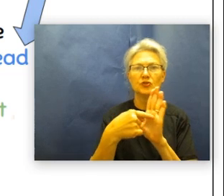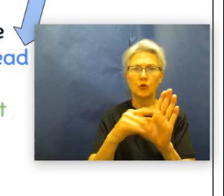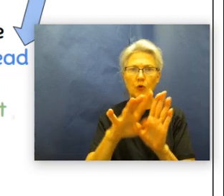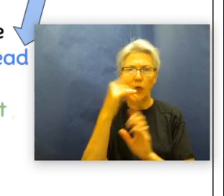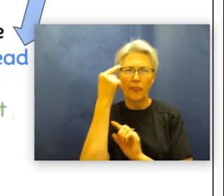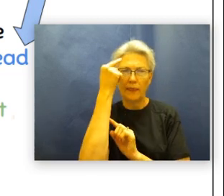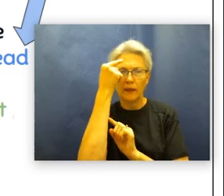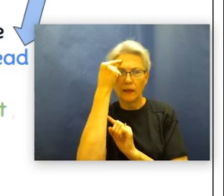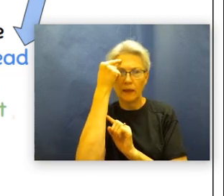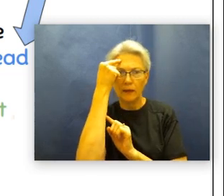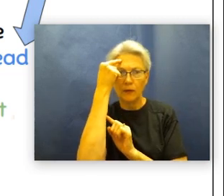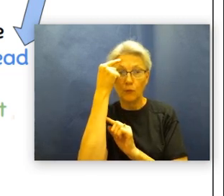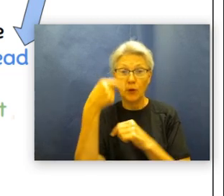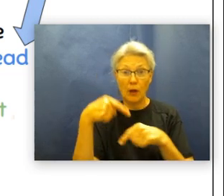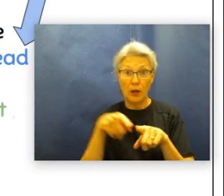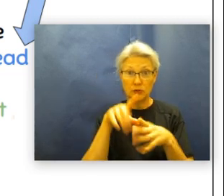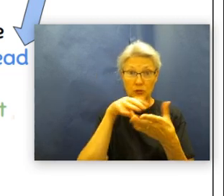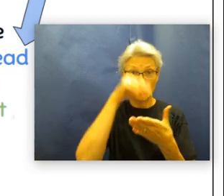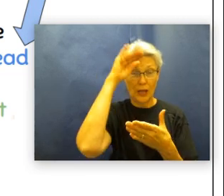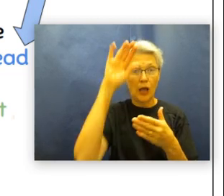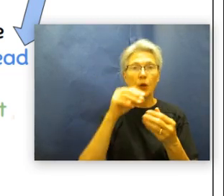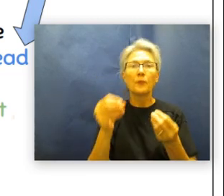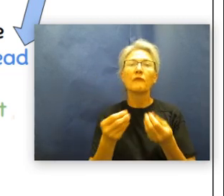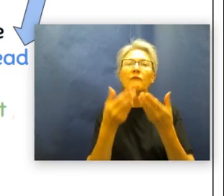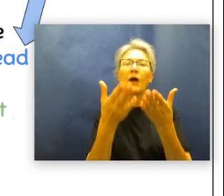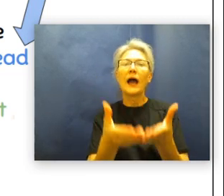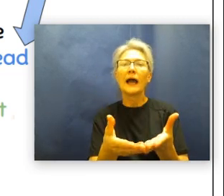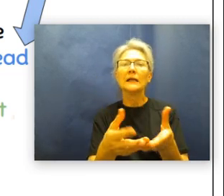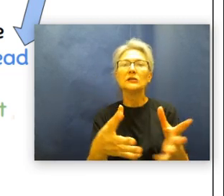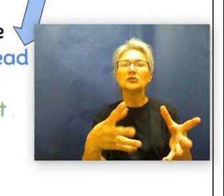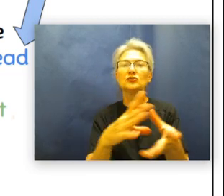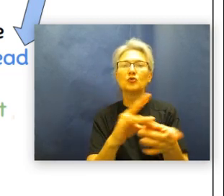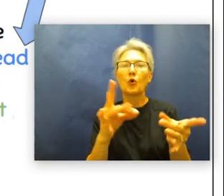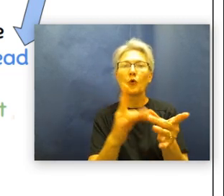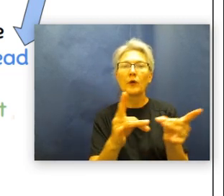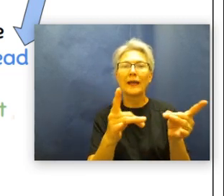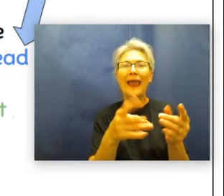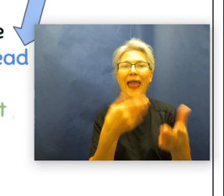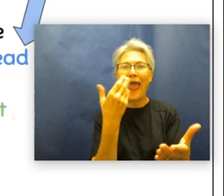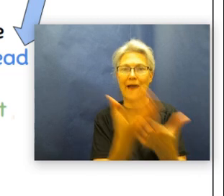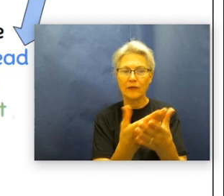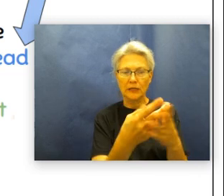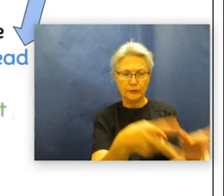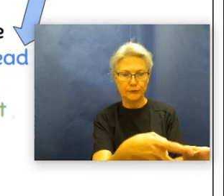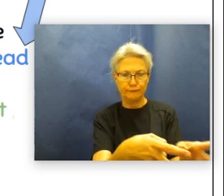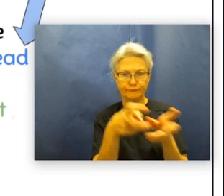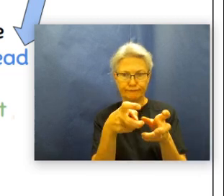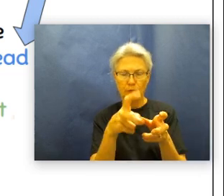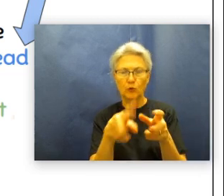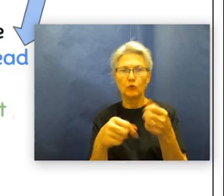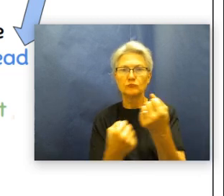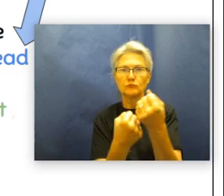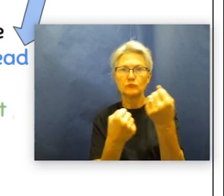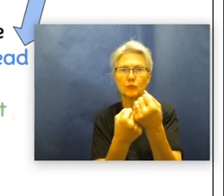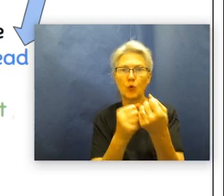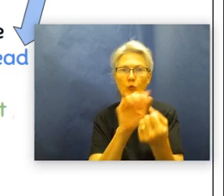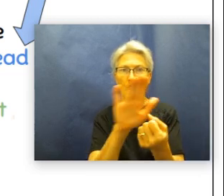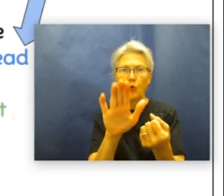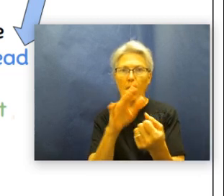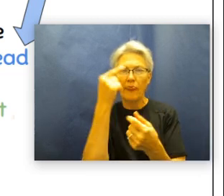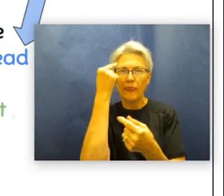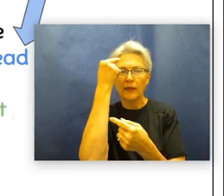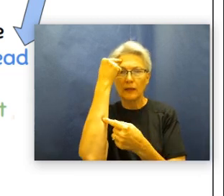was. We also learned how to provide text evidence when supporting our thinking. Take a look at the